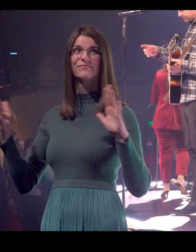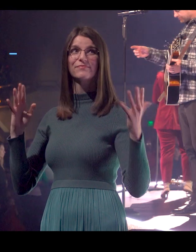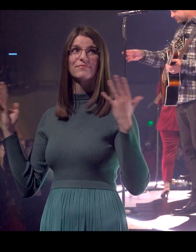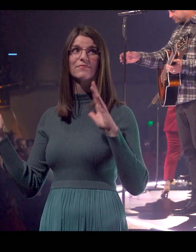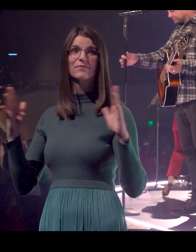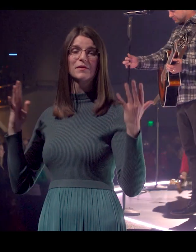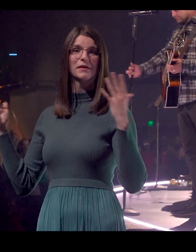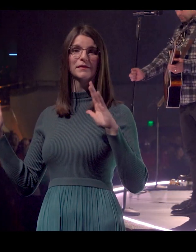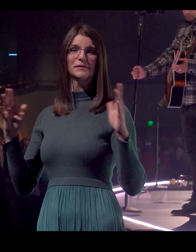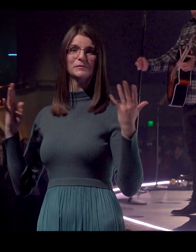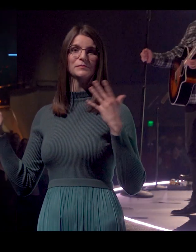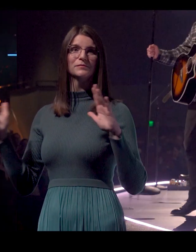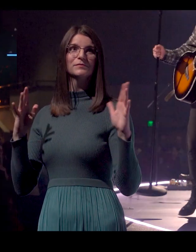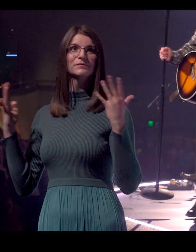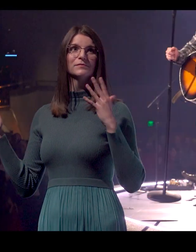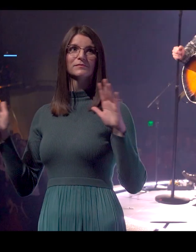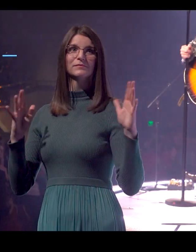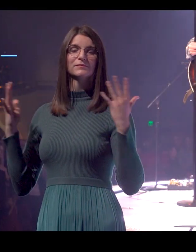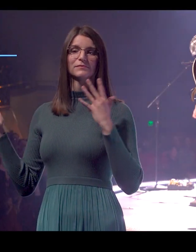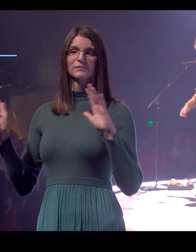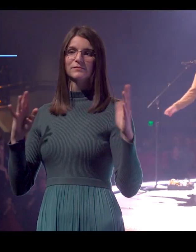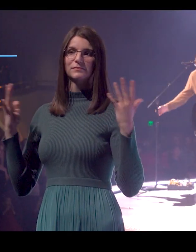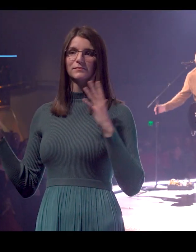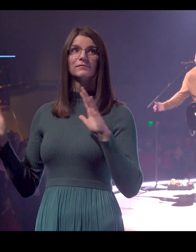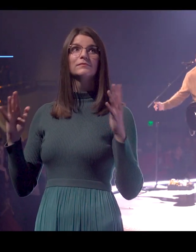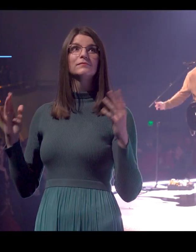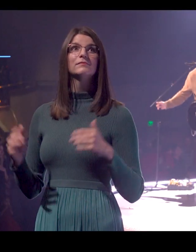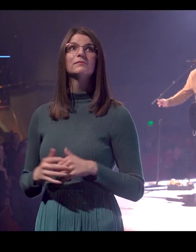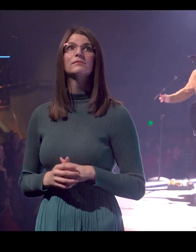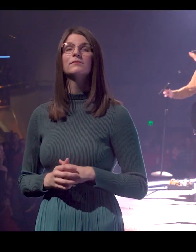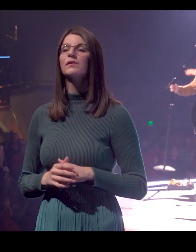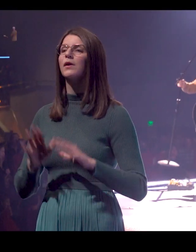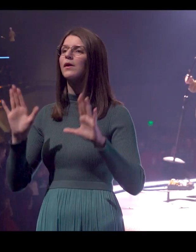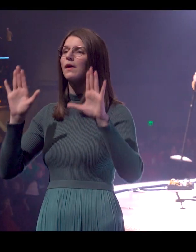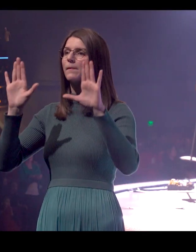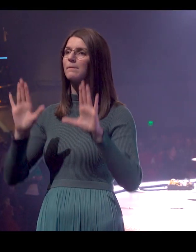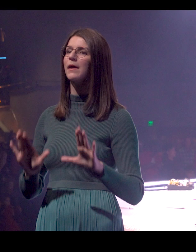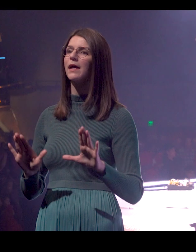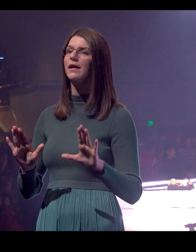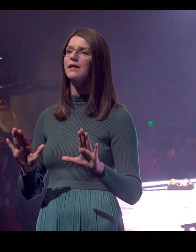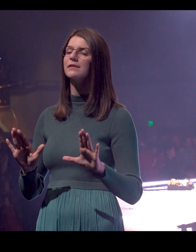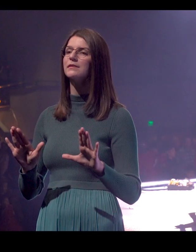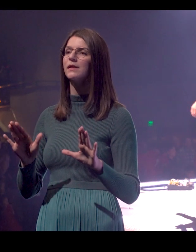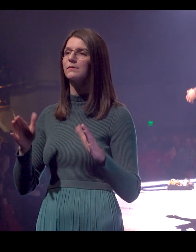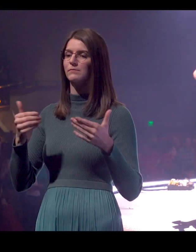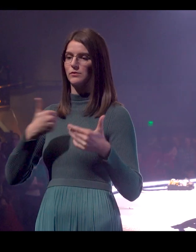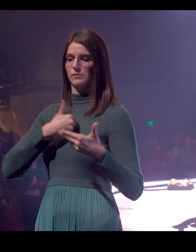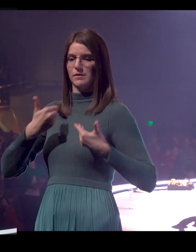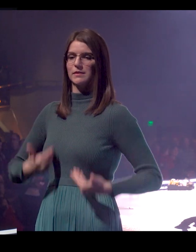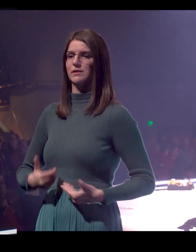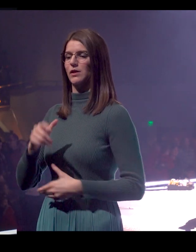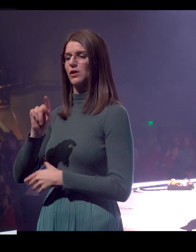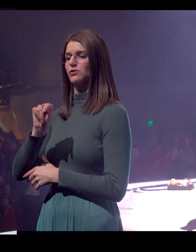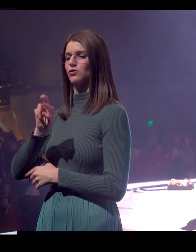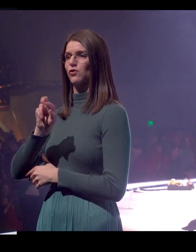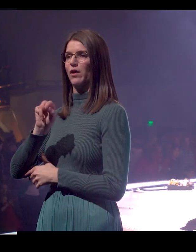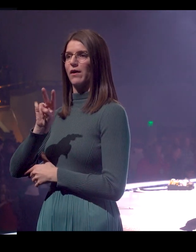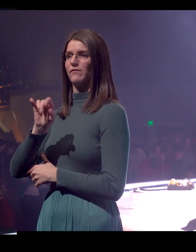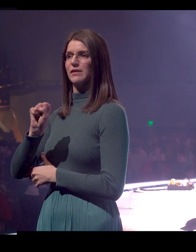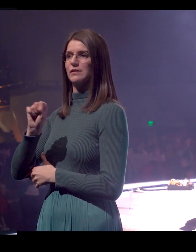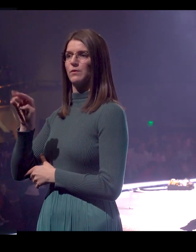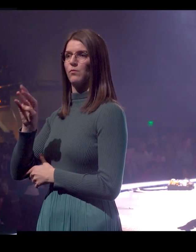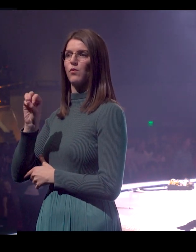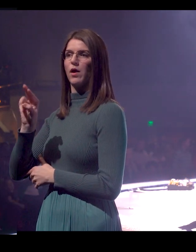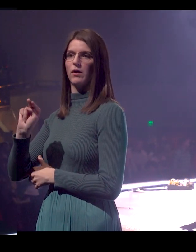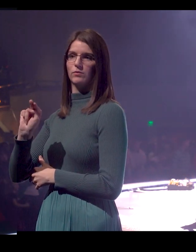Y'all sound amazing. Let me introduce myself to you really quick. My name is Travis Brown. I get to serve as a campus pastor here at our Peoria campus. And we hope